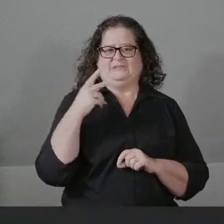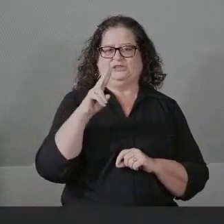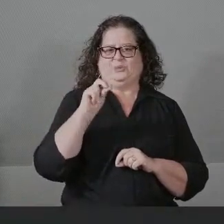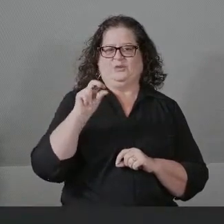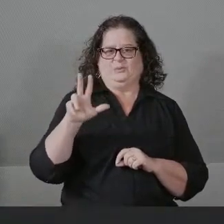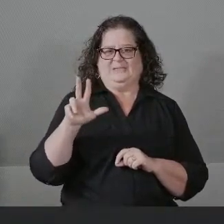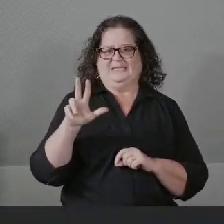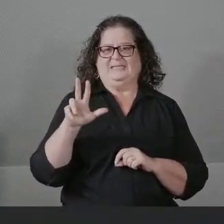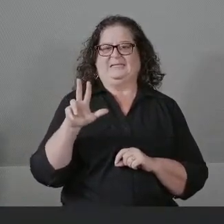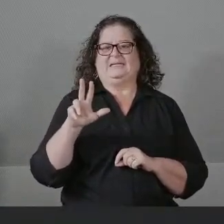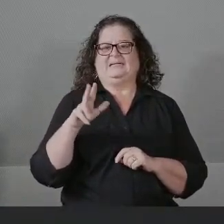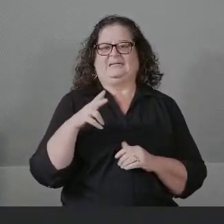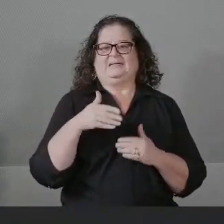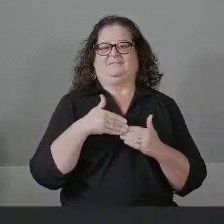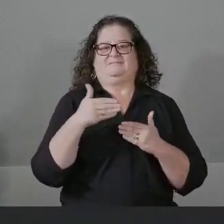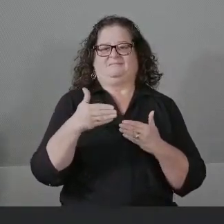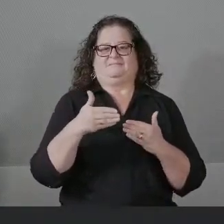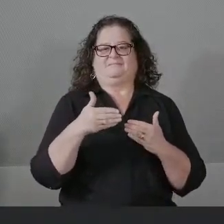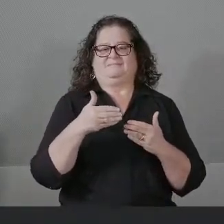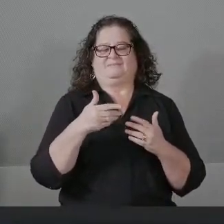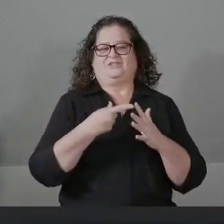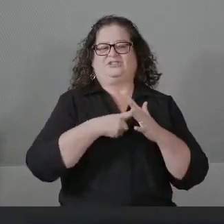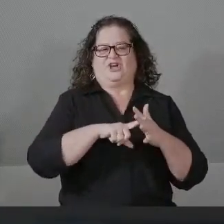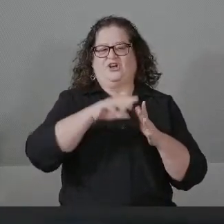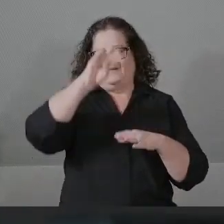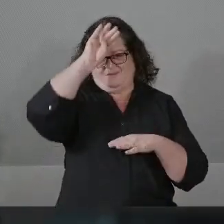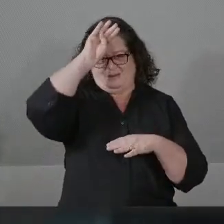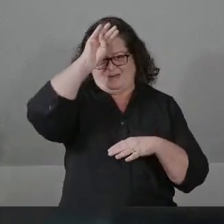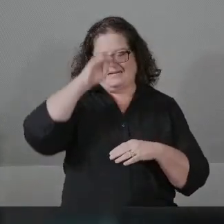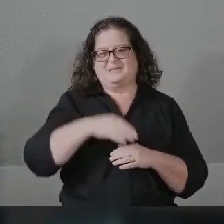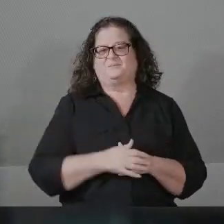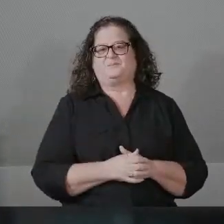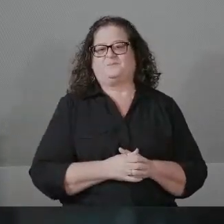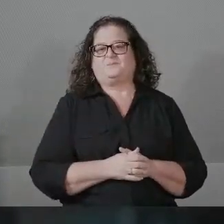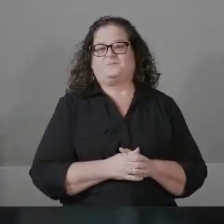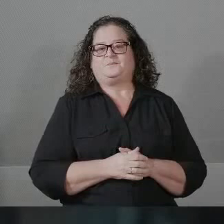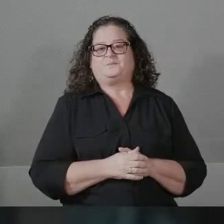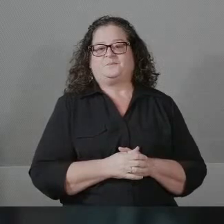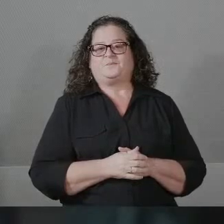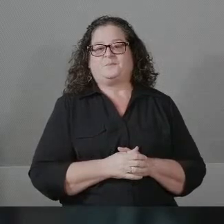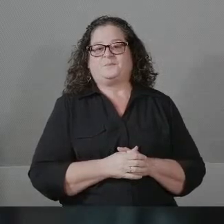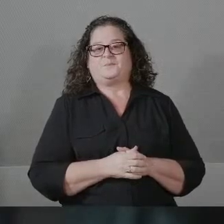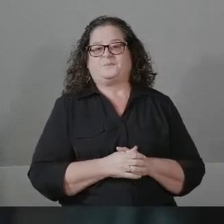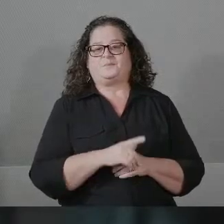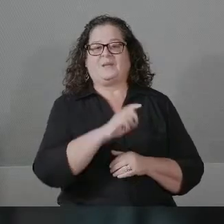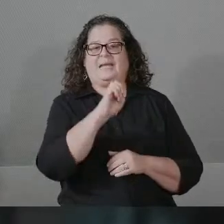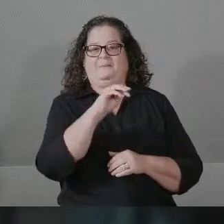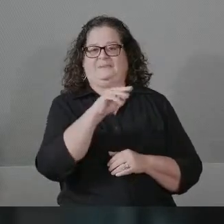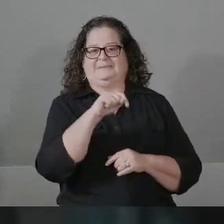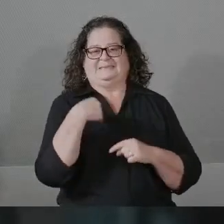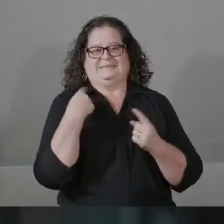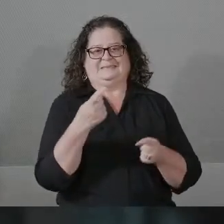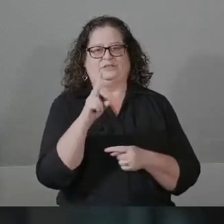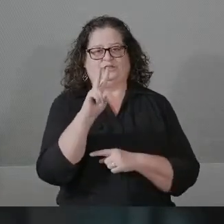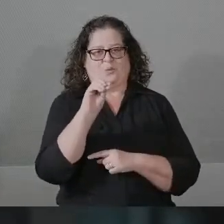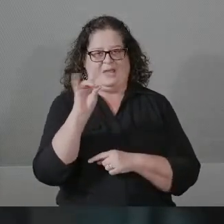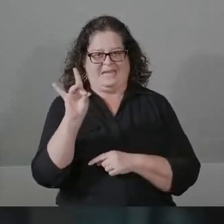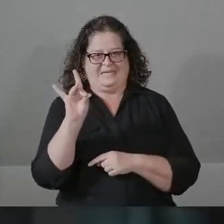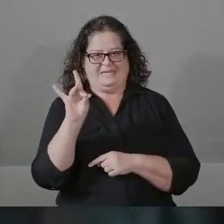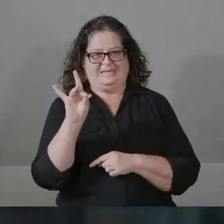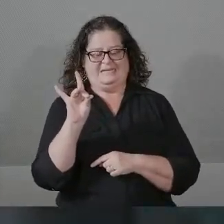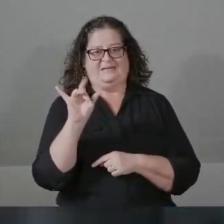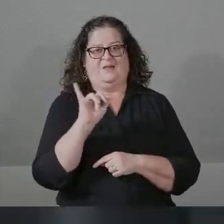his career with the Phoenix Fire Department. He has been a paramedic since 2008 and is also one of the department's trained